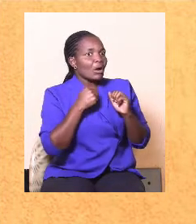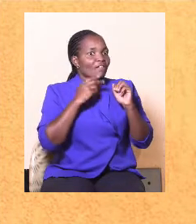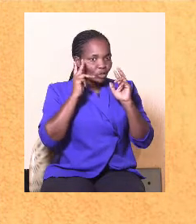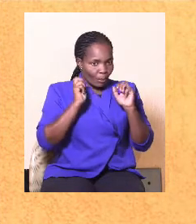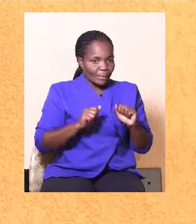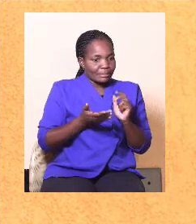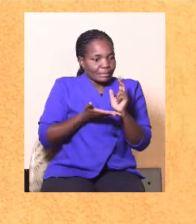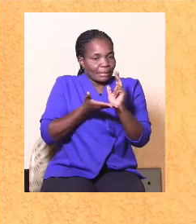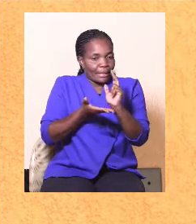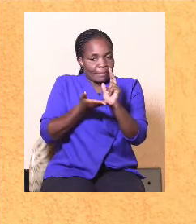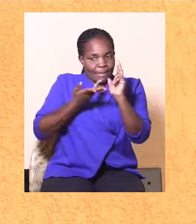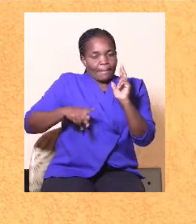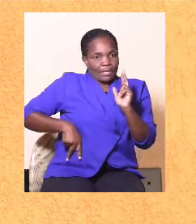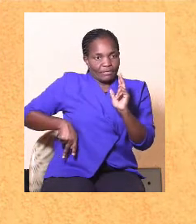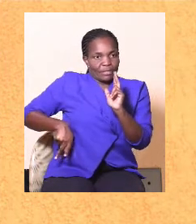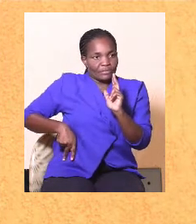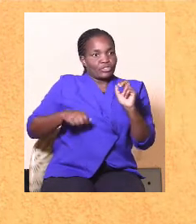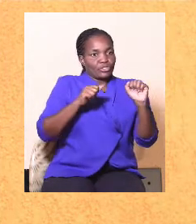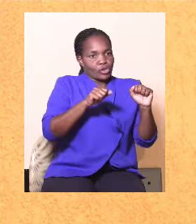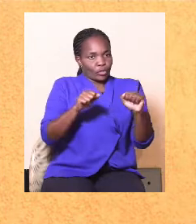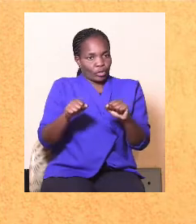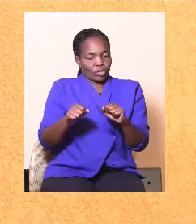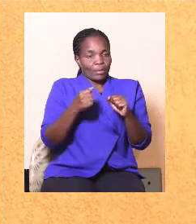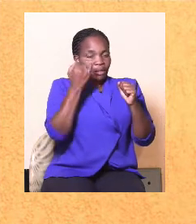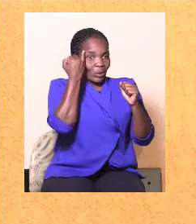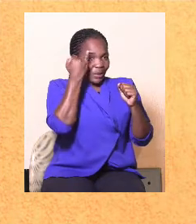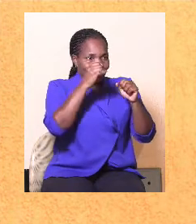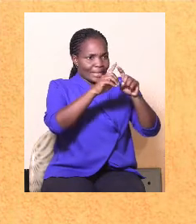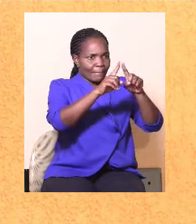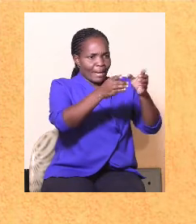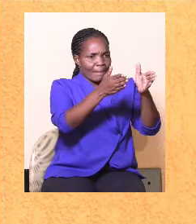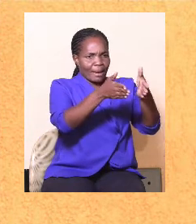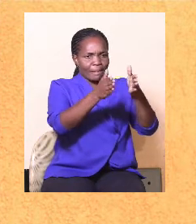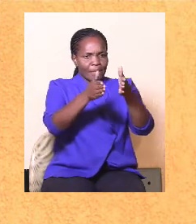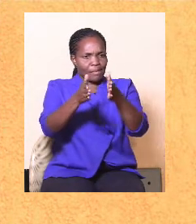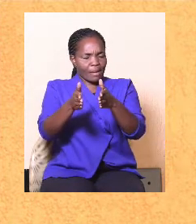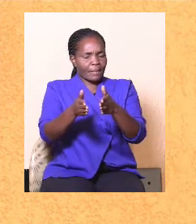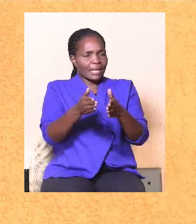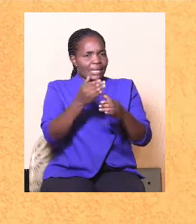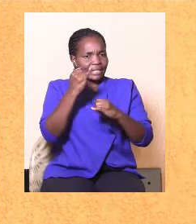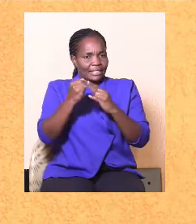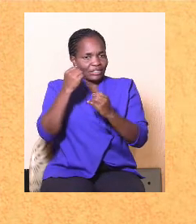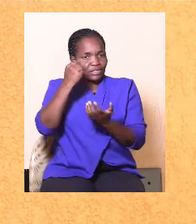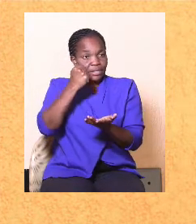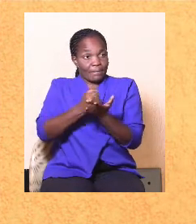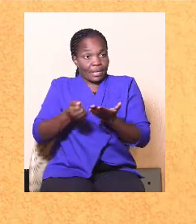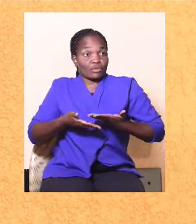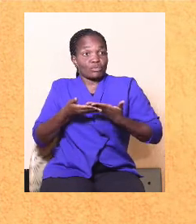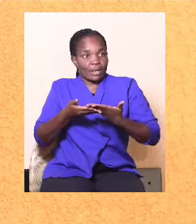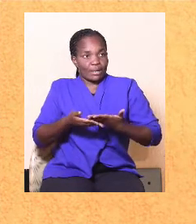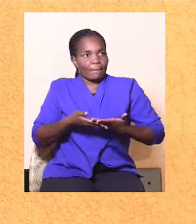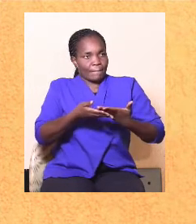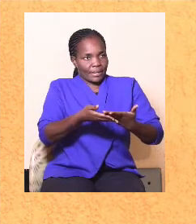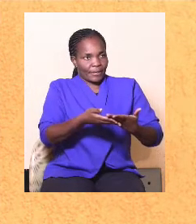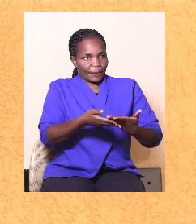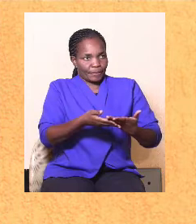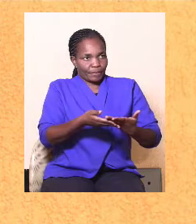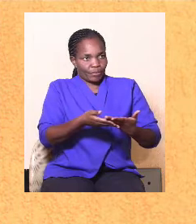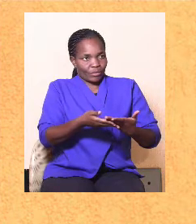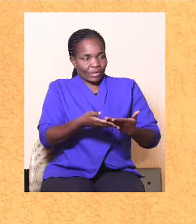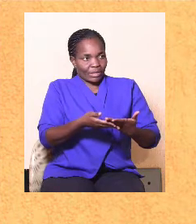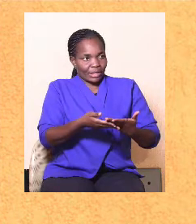the various ideas that are on the table for banks to assist, but at the end of the day, it's only assistance. People have to pay